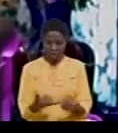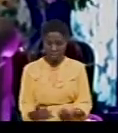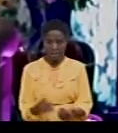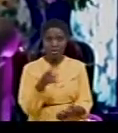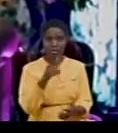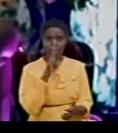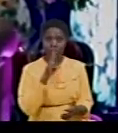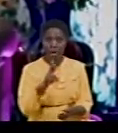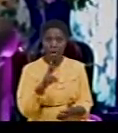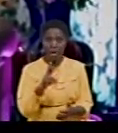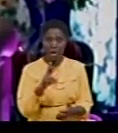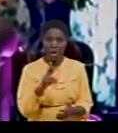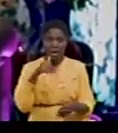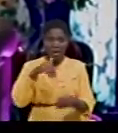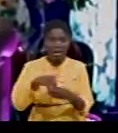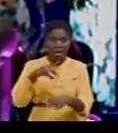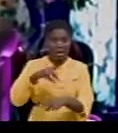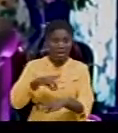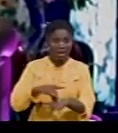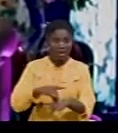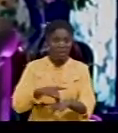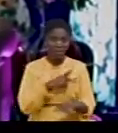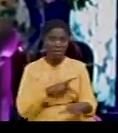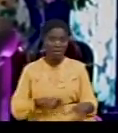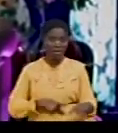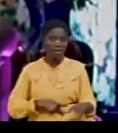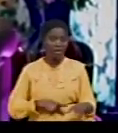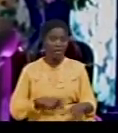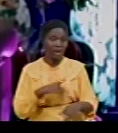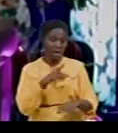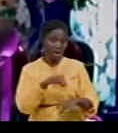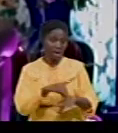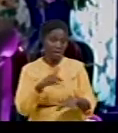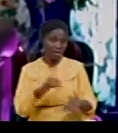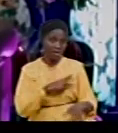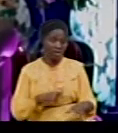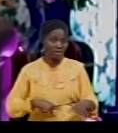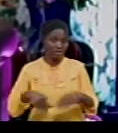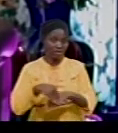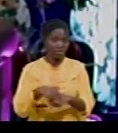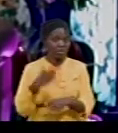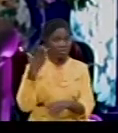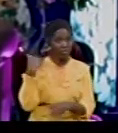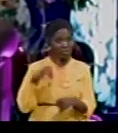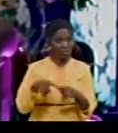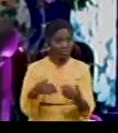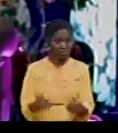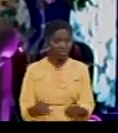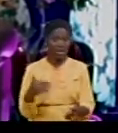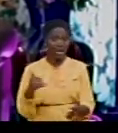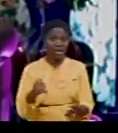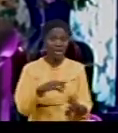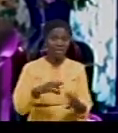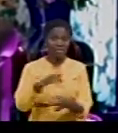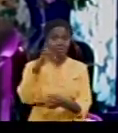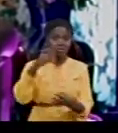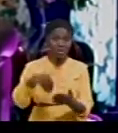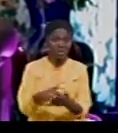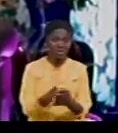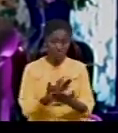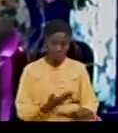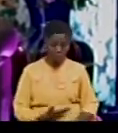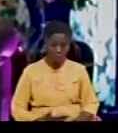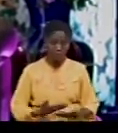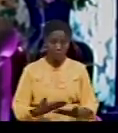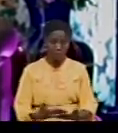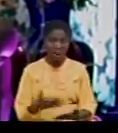earthly kingdom, but now a new birth, a spiritual birth, a birth